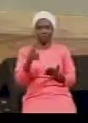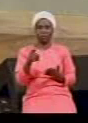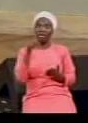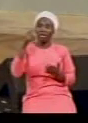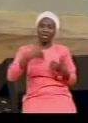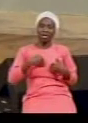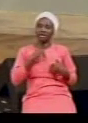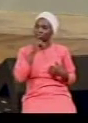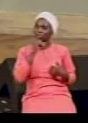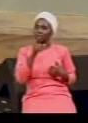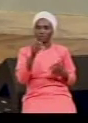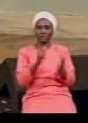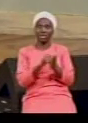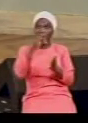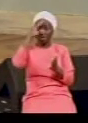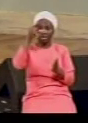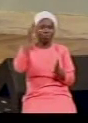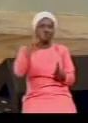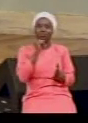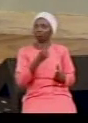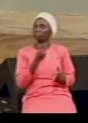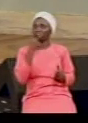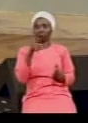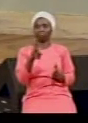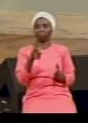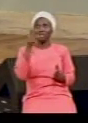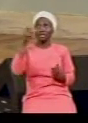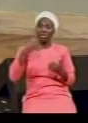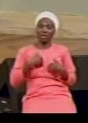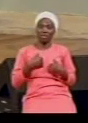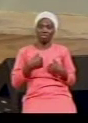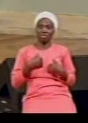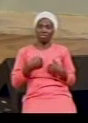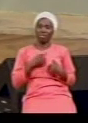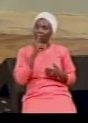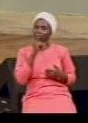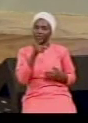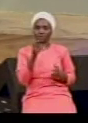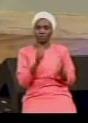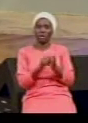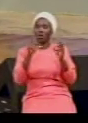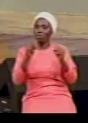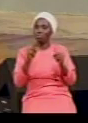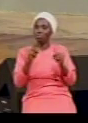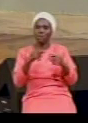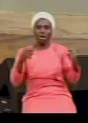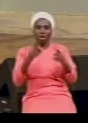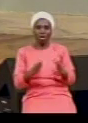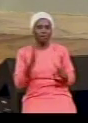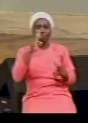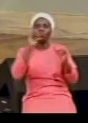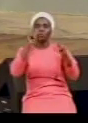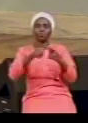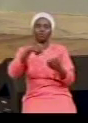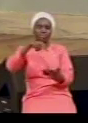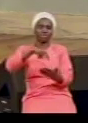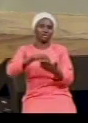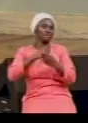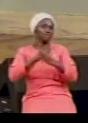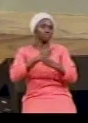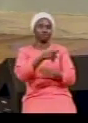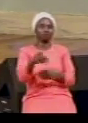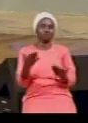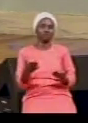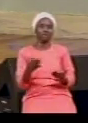will not let you down. He has assured you no enemy will stand before you. He has assured you you